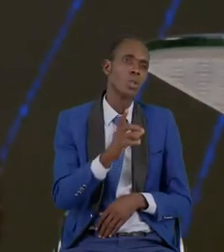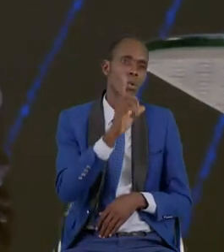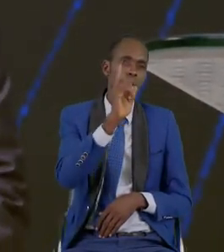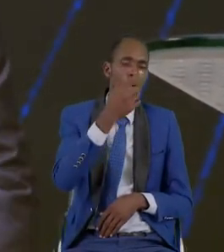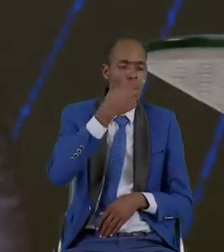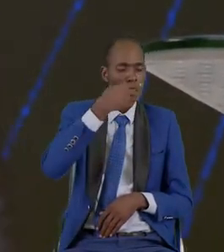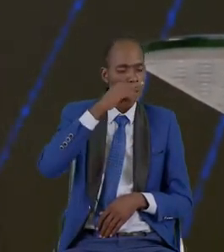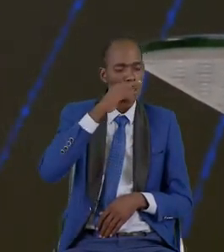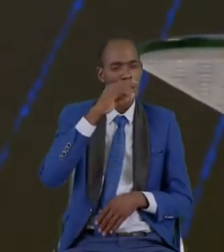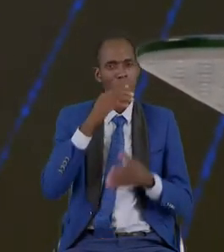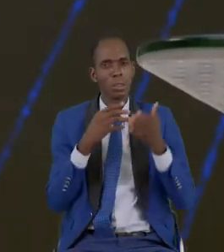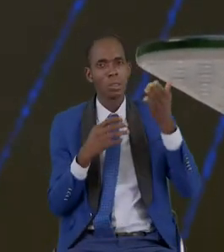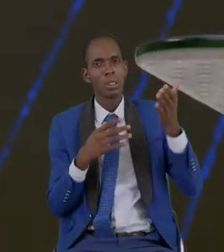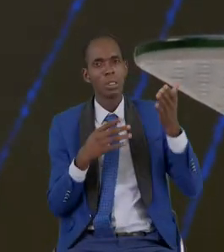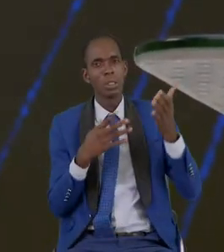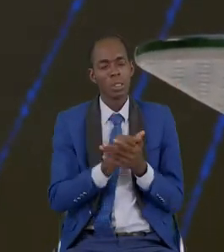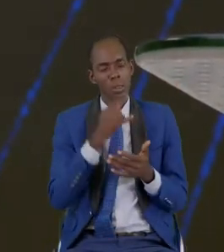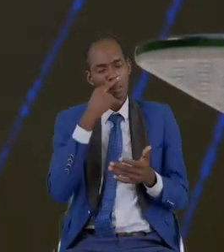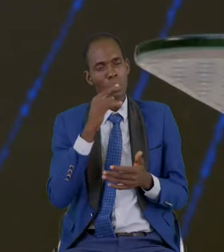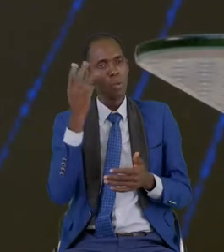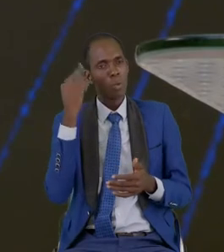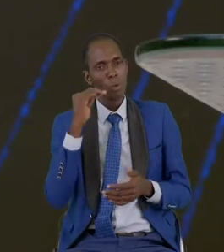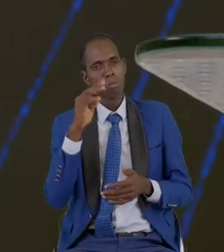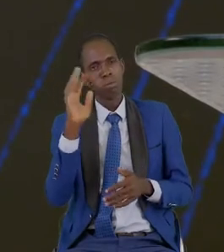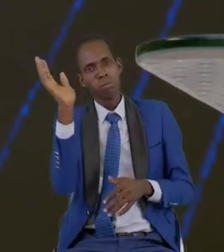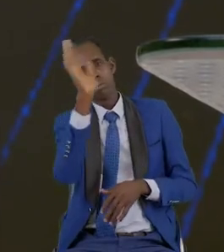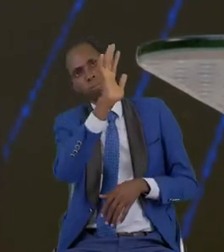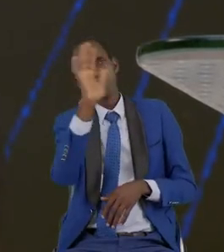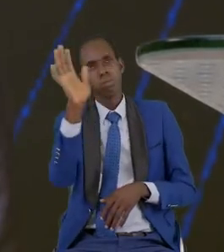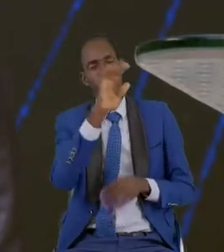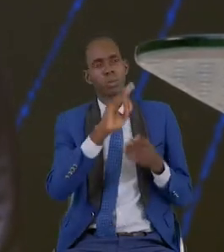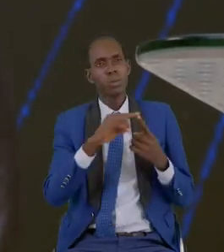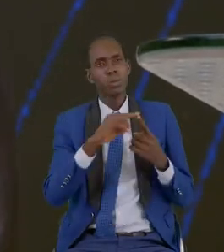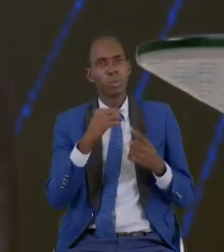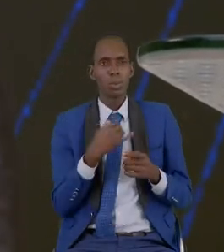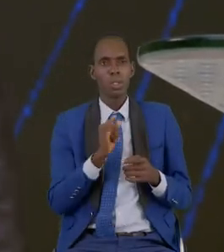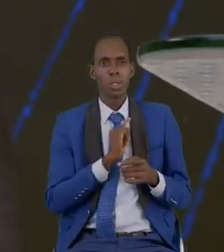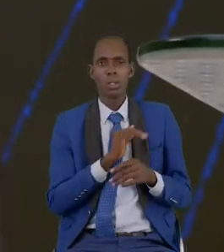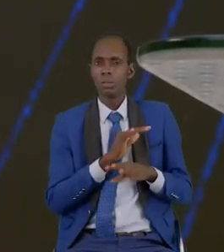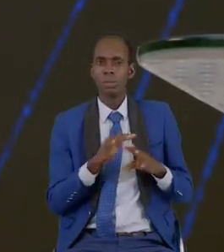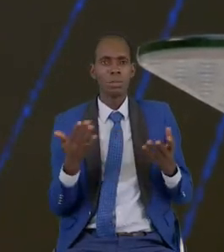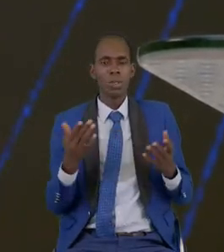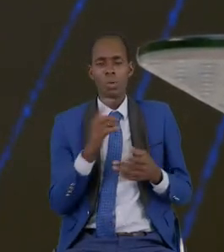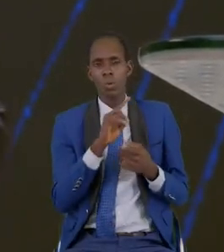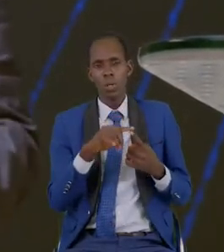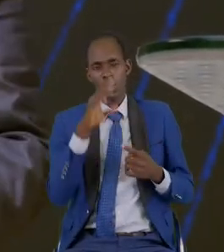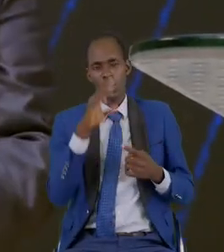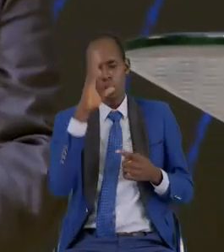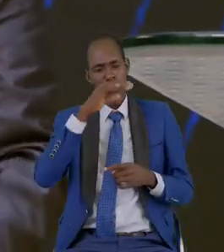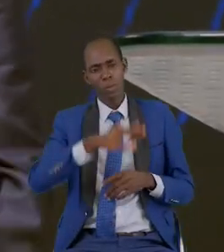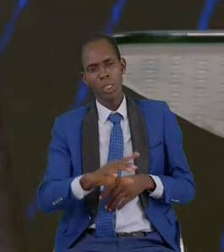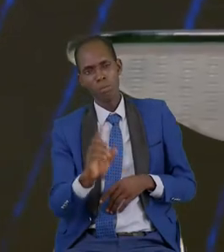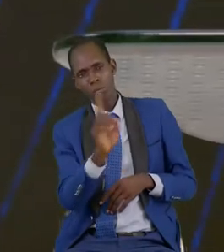was doing like this to me. You're a soldier. You're going to the battlefield, and one child is doing like this to you. That's why you run. Go